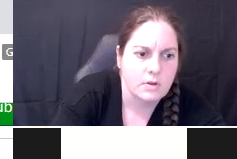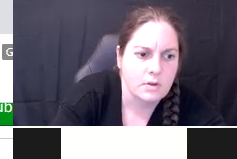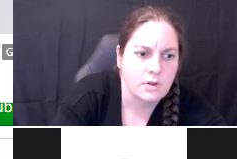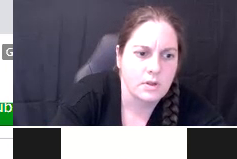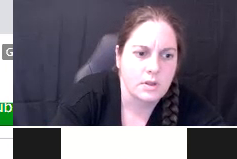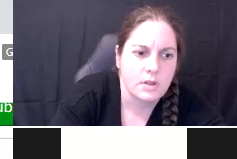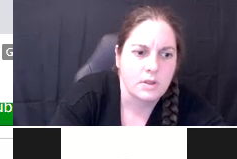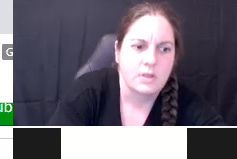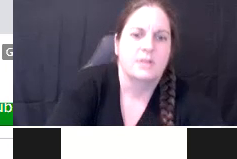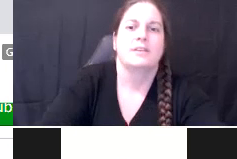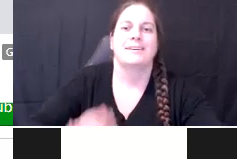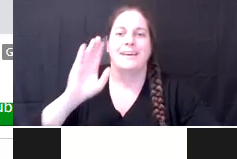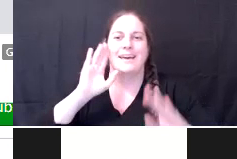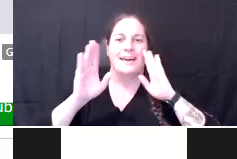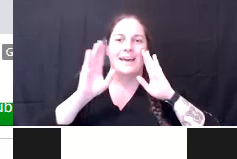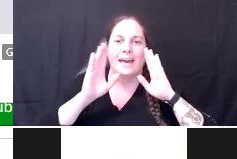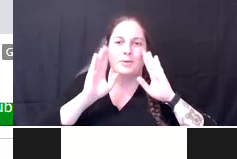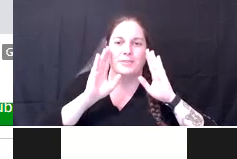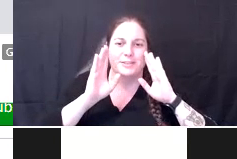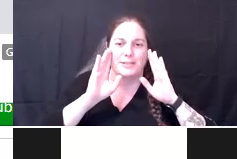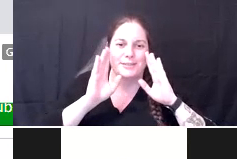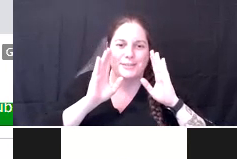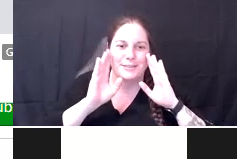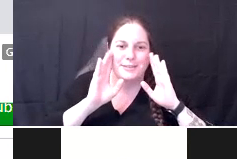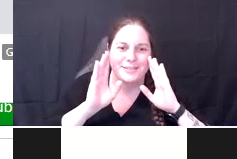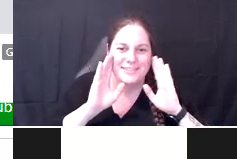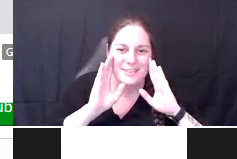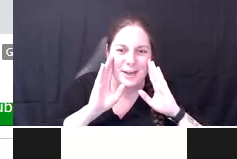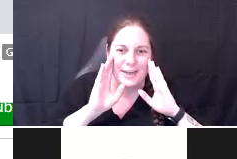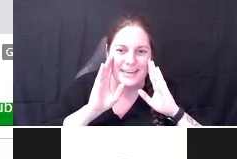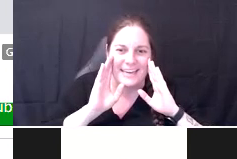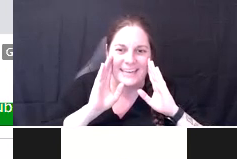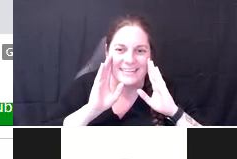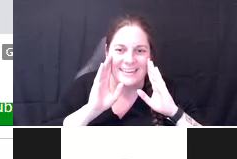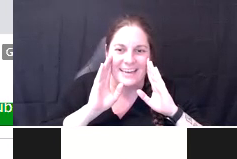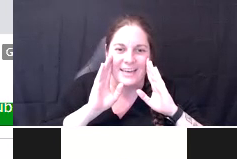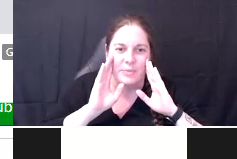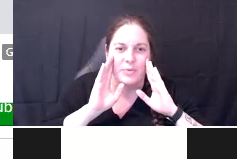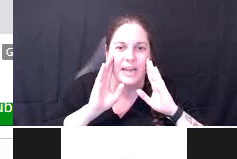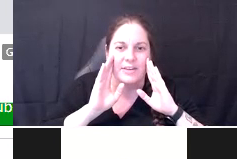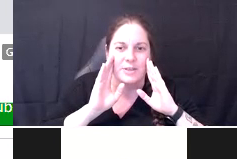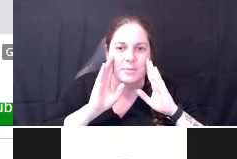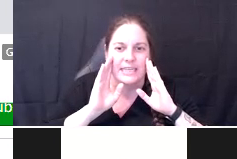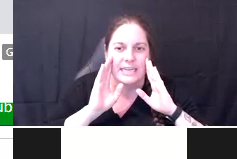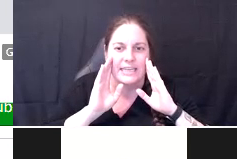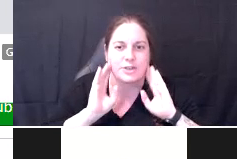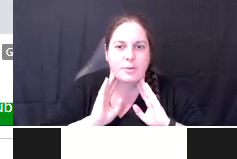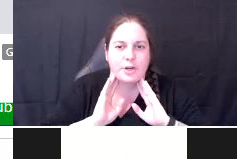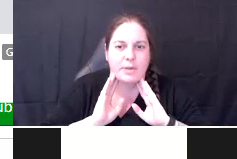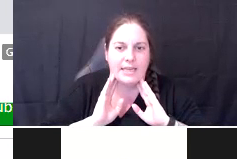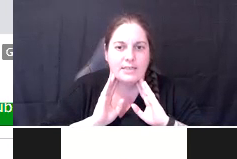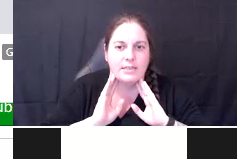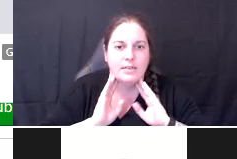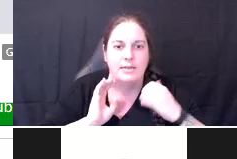So there is no cost for the textbook that I use for this class. Sorry again. Yeah. We're having troubles getting the